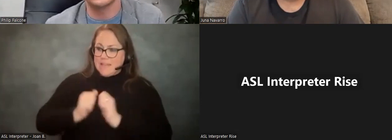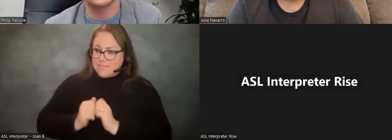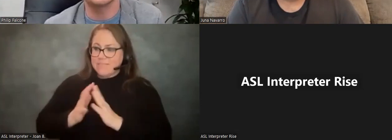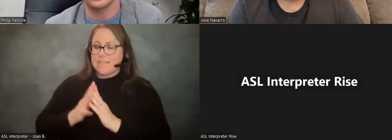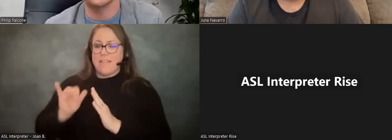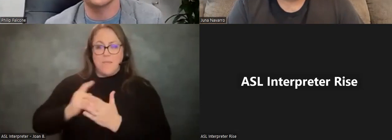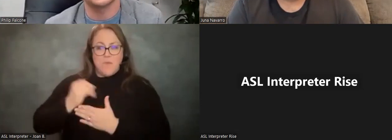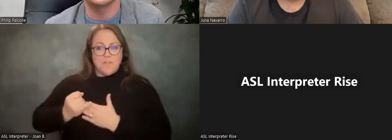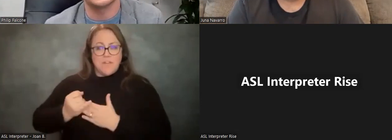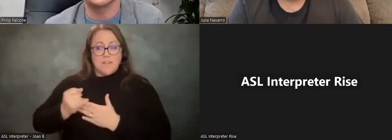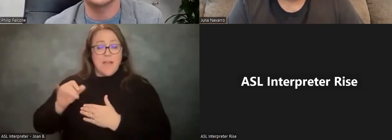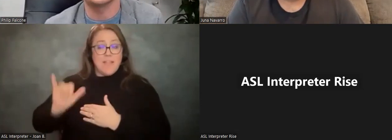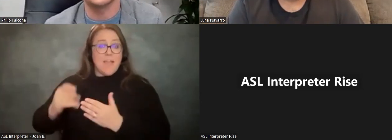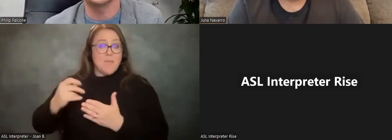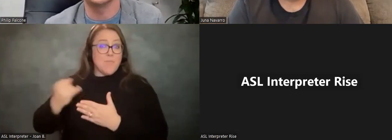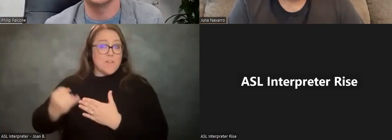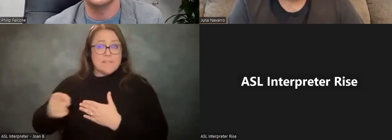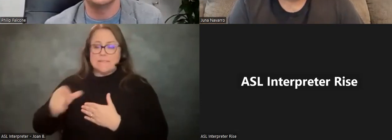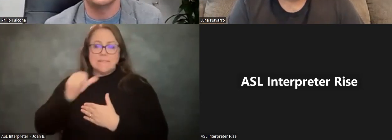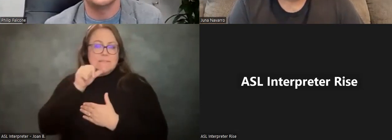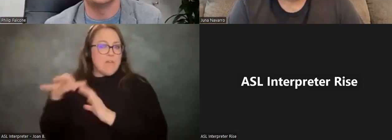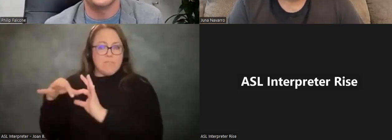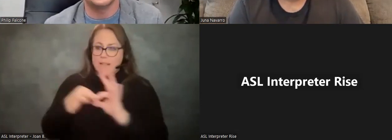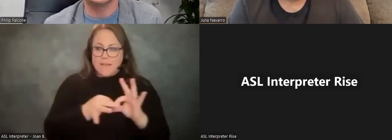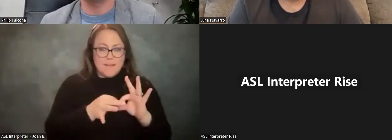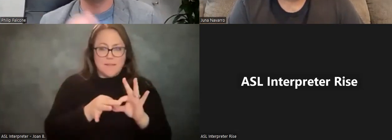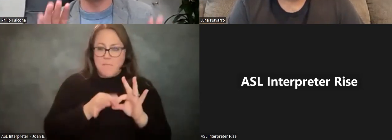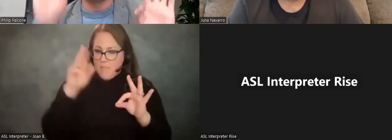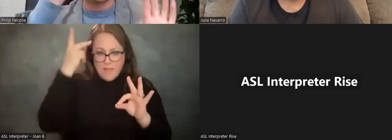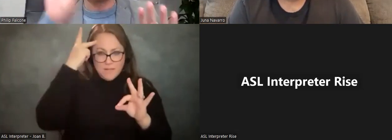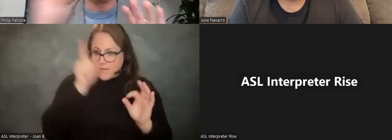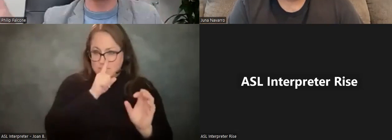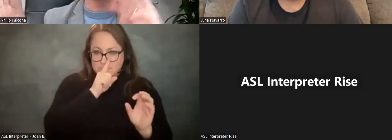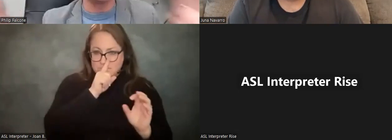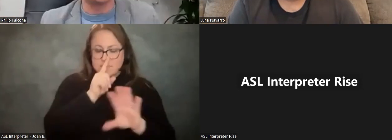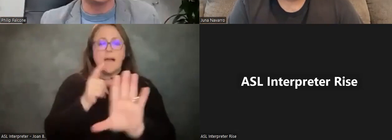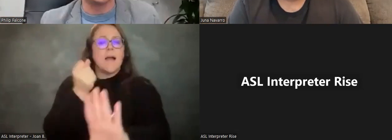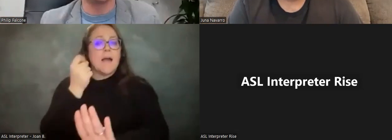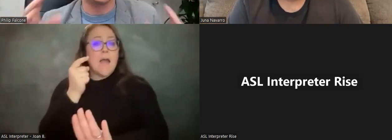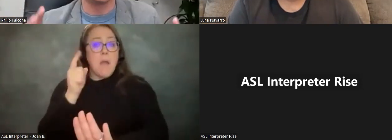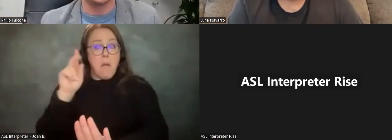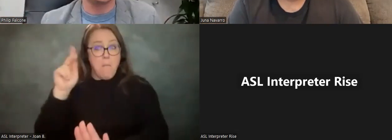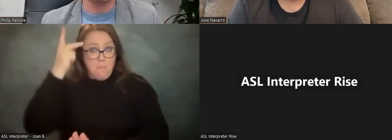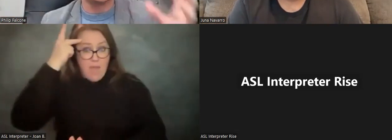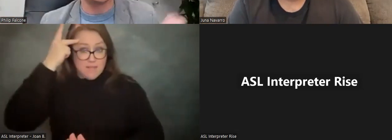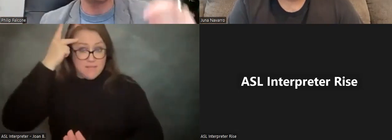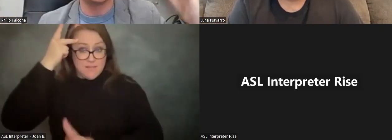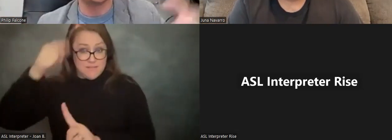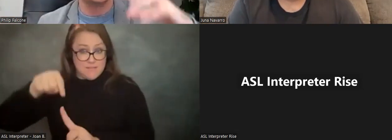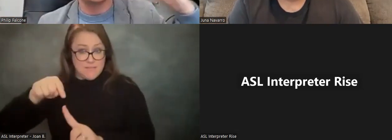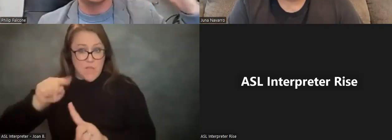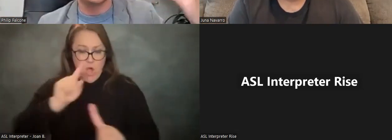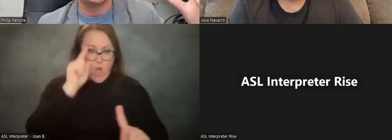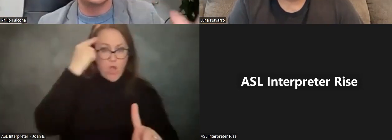of that artwork is anything related to politics. Now, I separate politics and government. Politics being, it's not going to